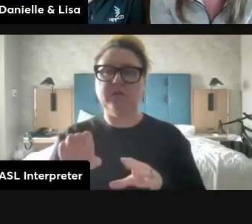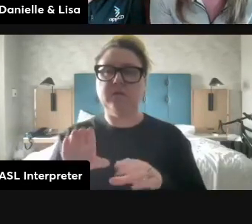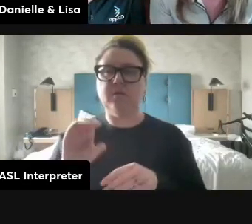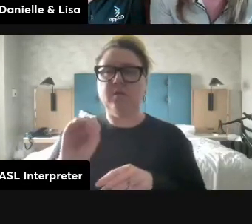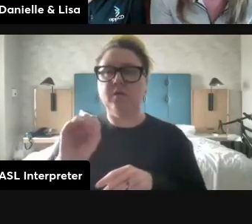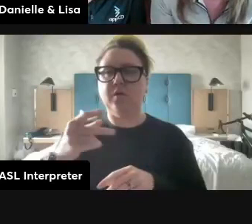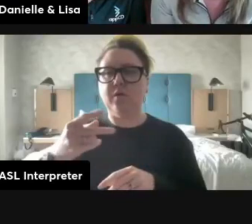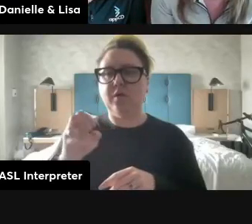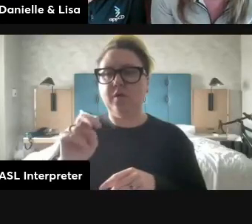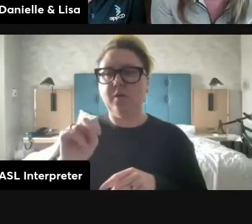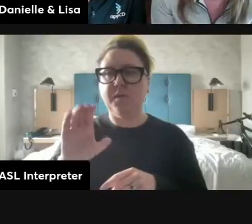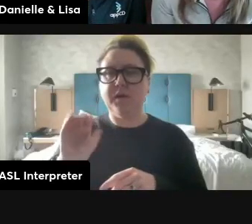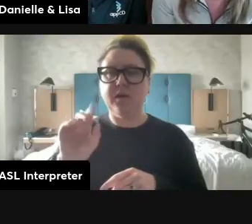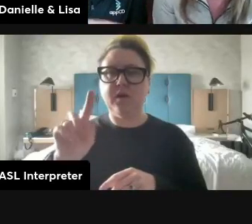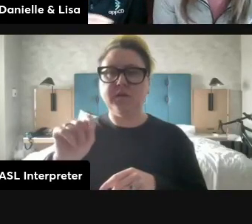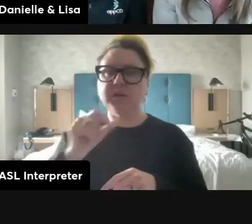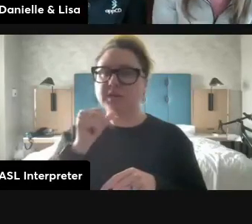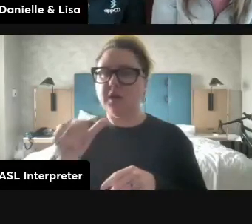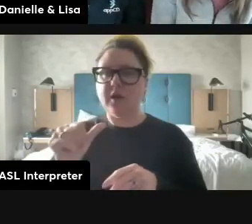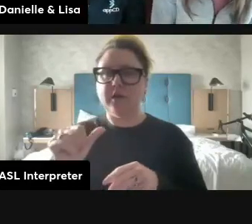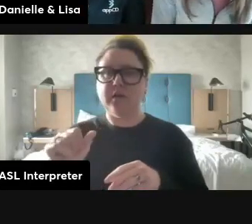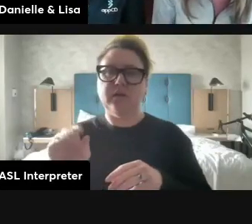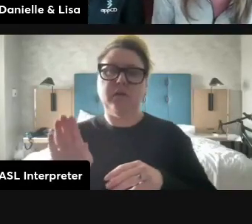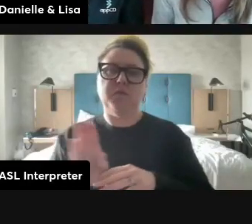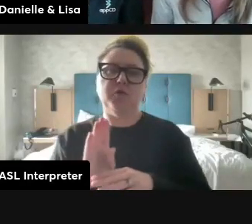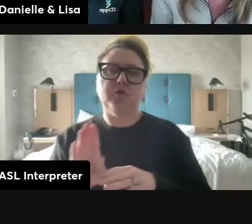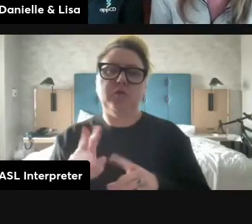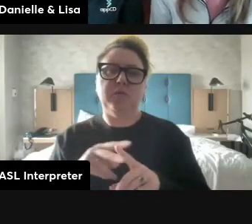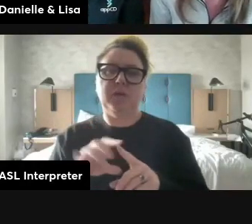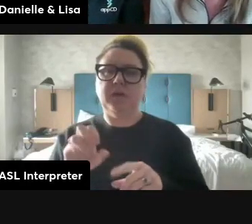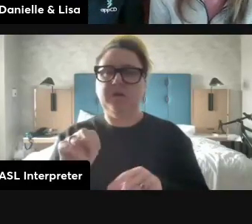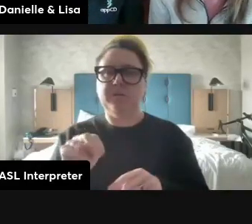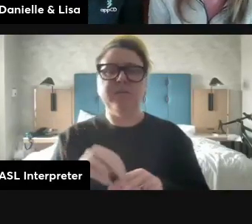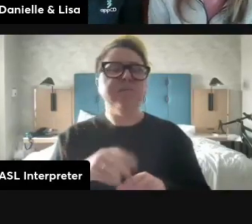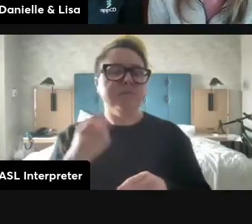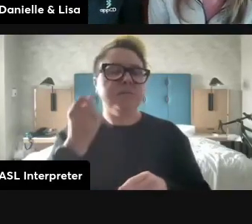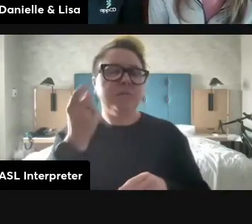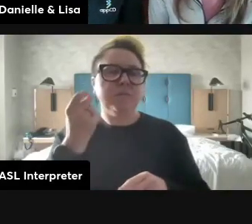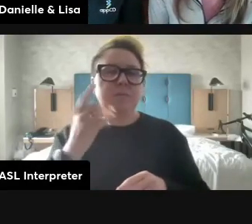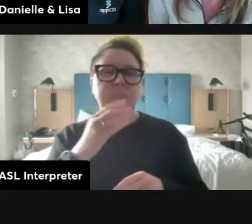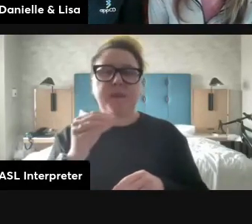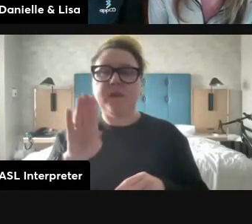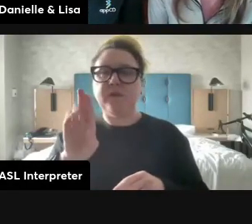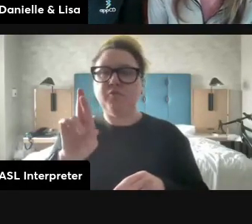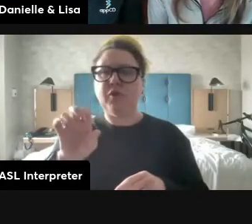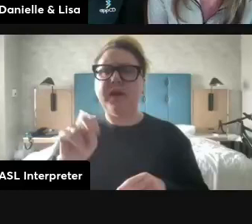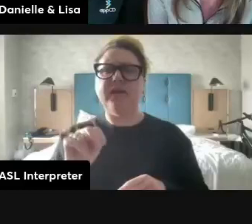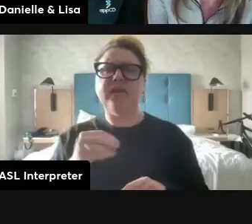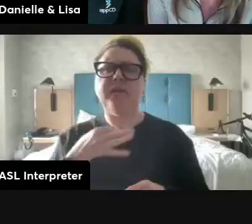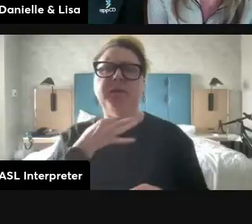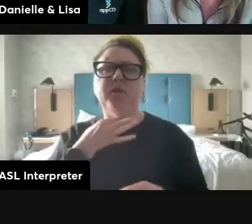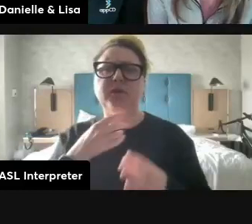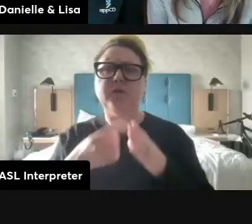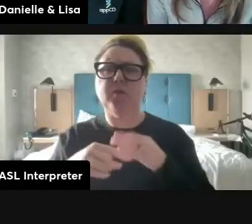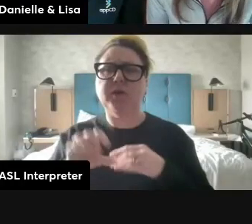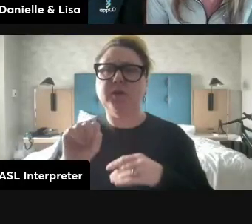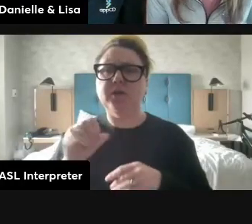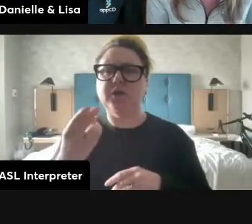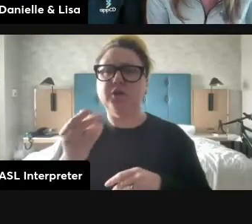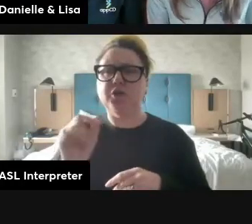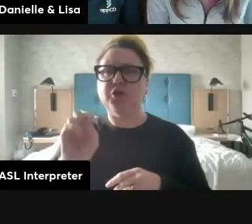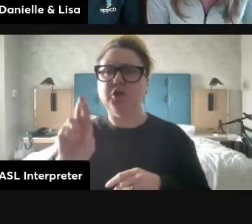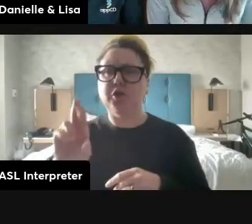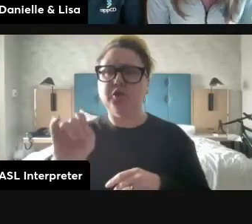available plugin, unfortunately. Okay, got it. And then also for Brian, curious what Shutterstock used